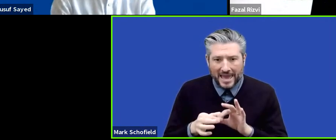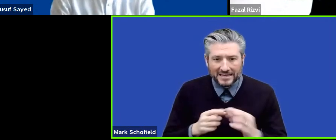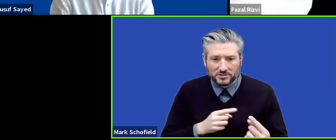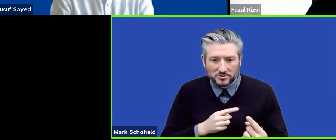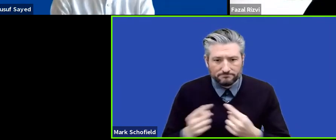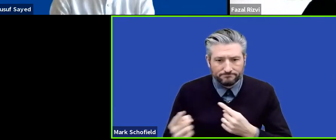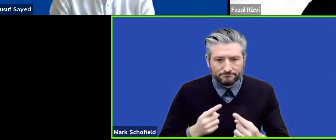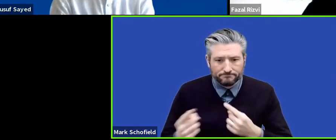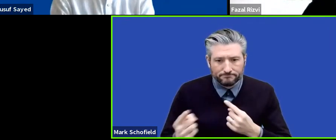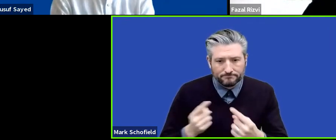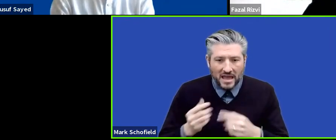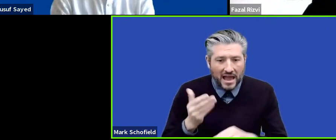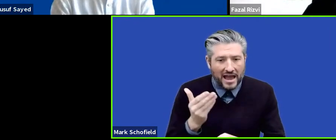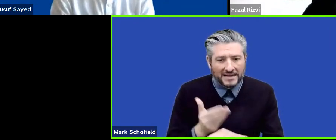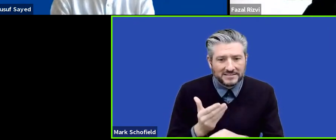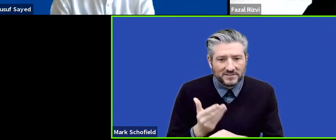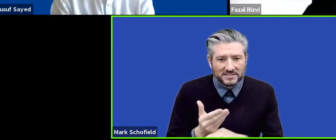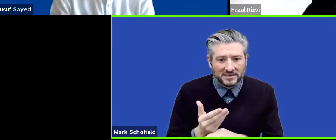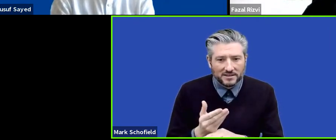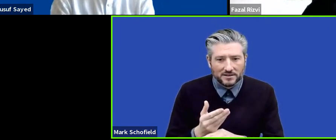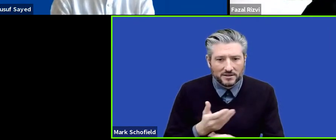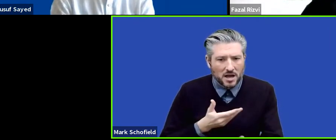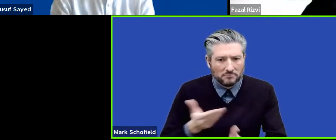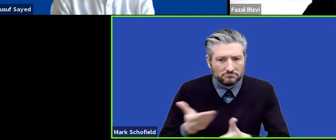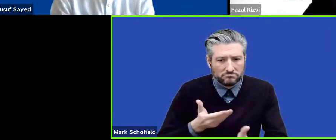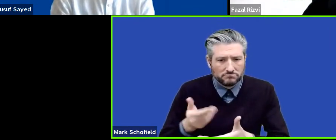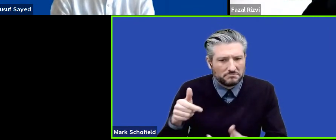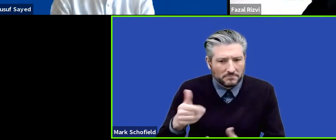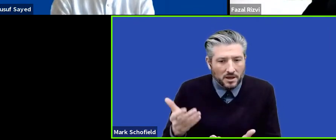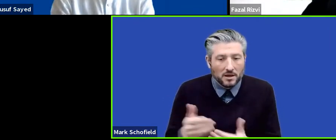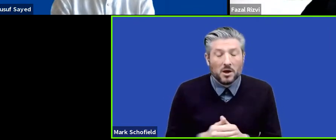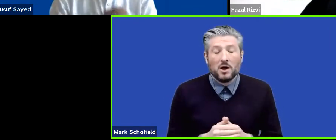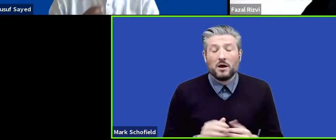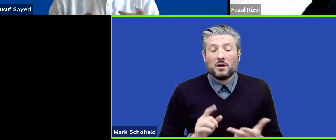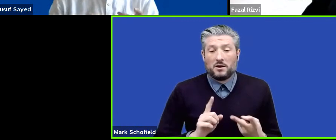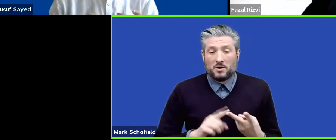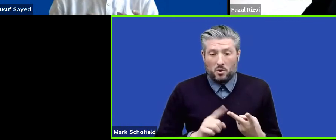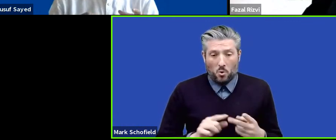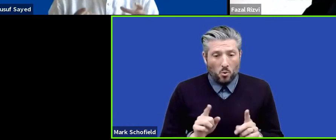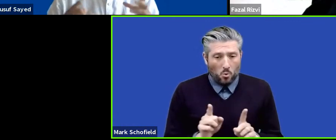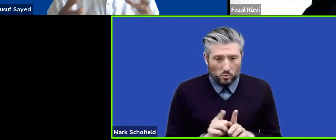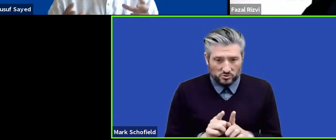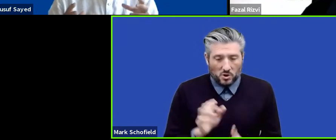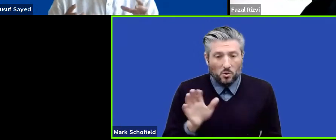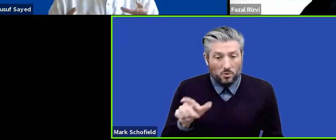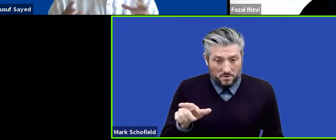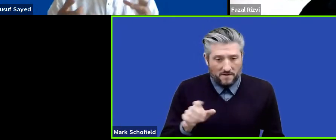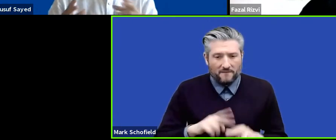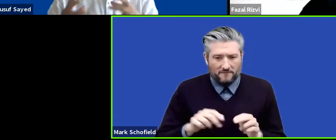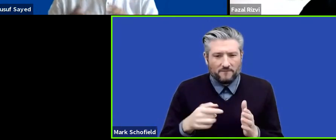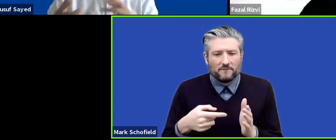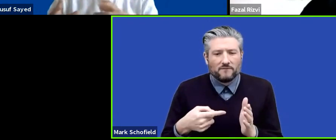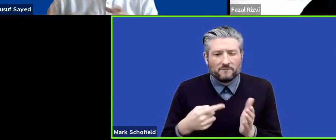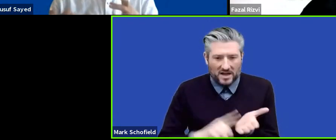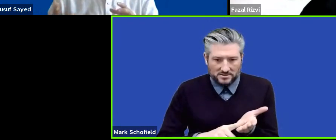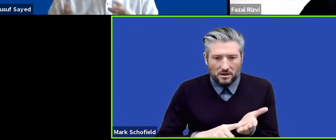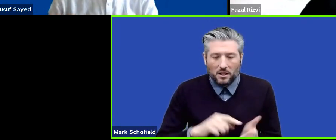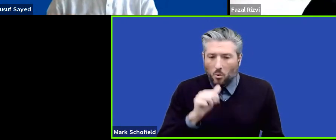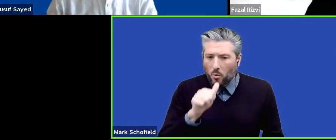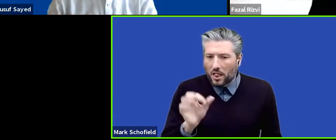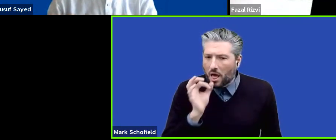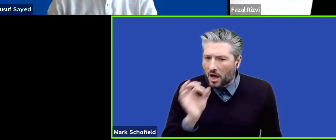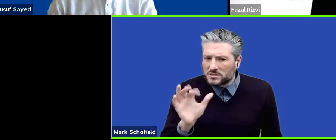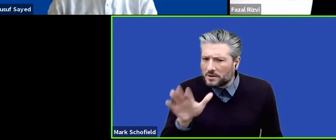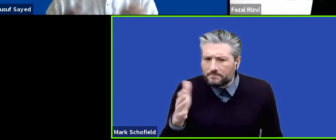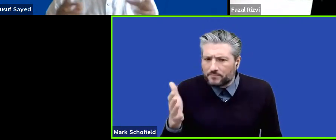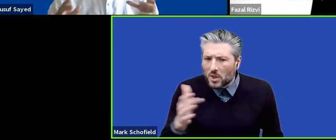Secondly, I want us to reflect on, Fazal, on the idea of this whole idea of online learning. But I think we don't want to